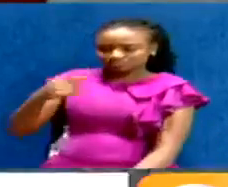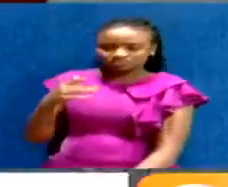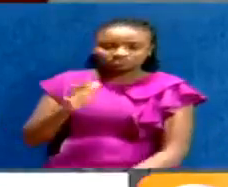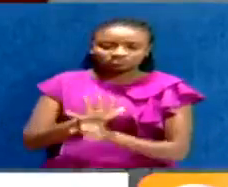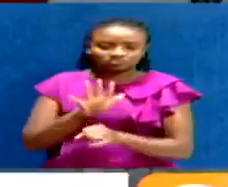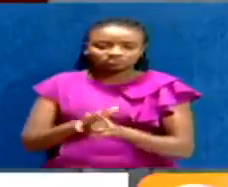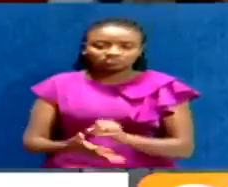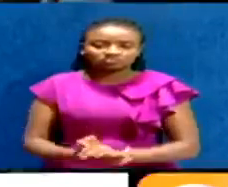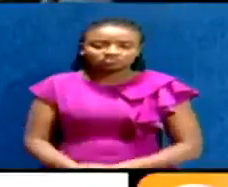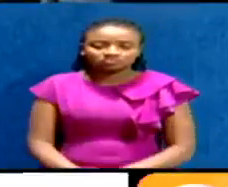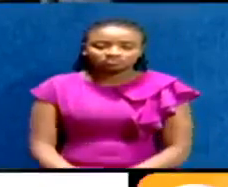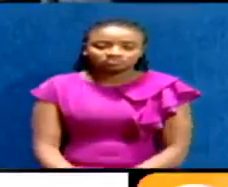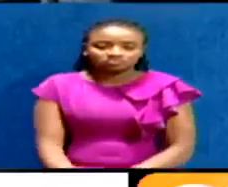Africa.